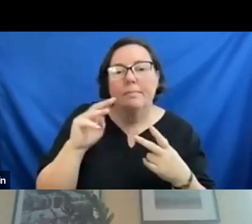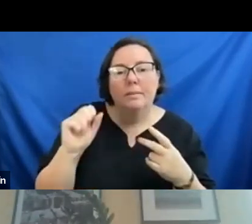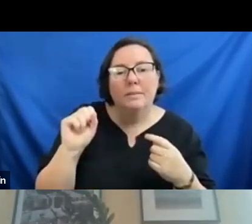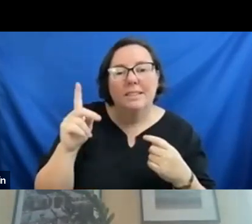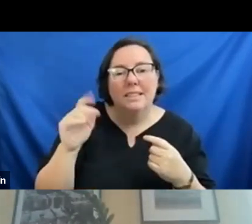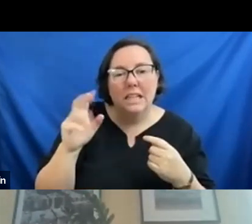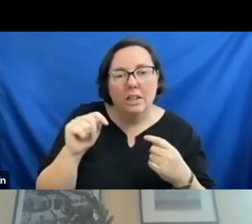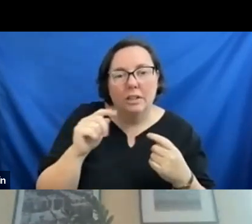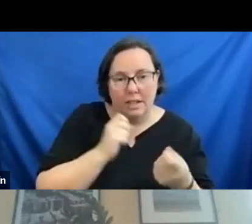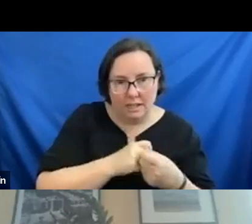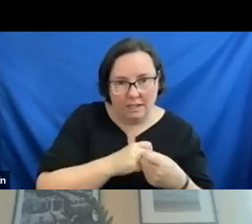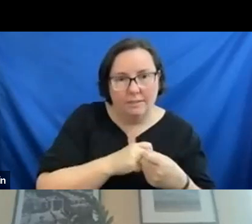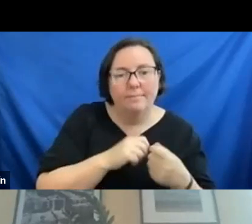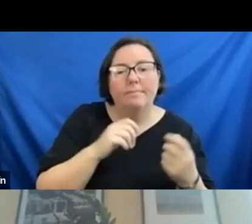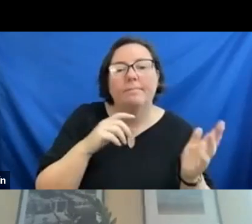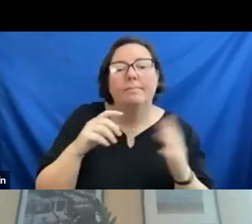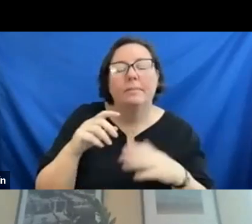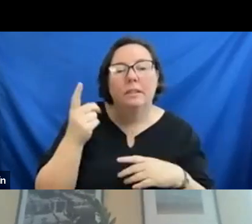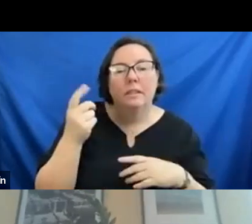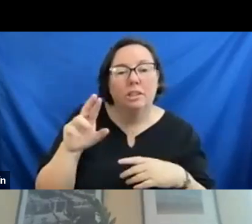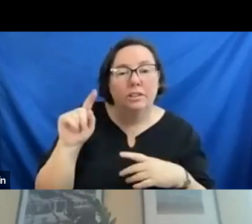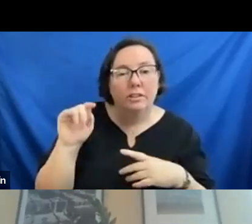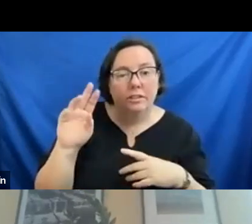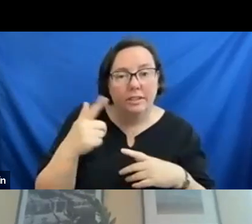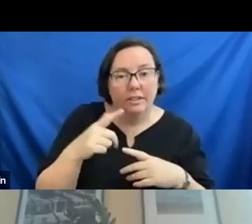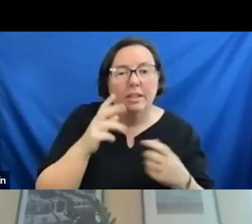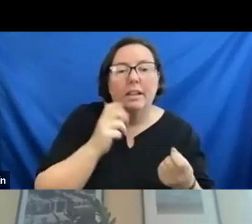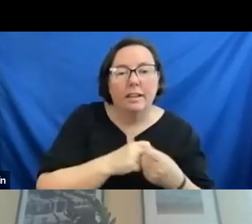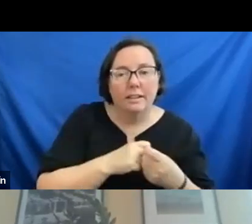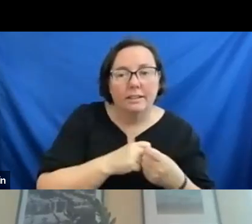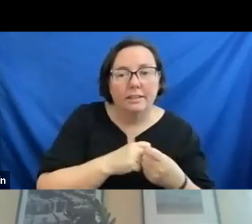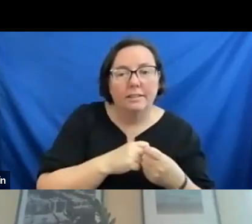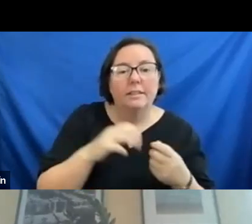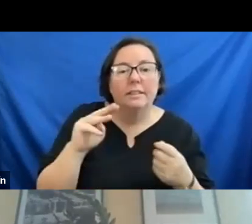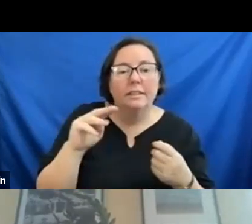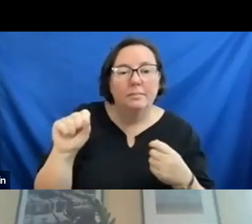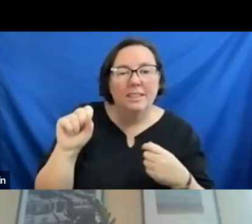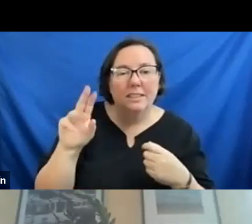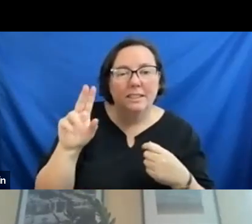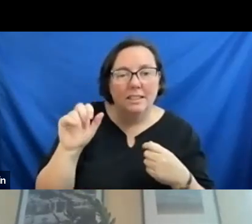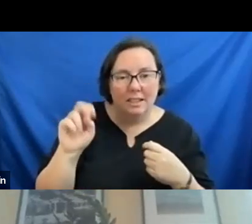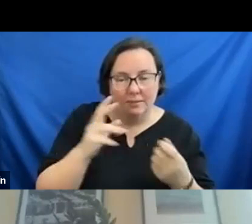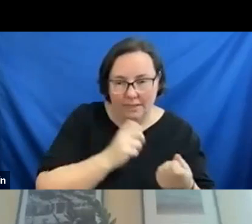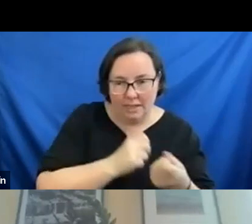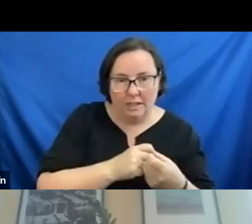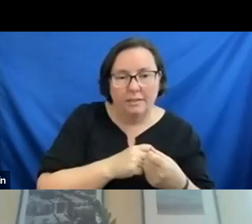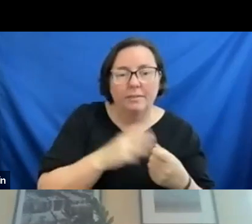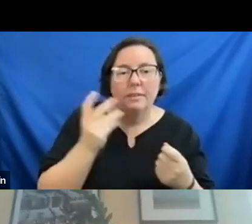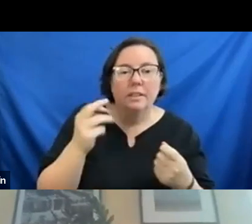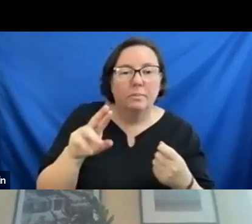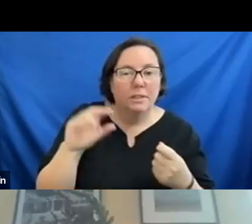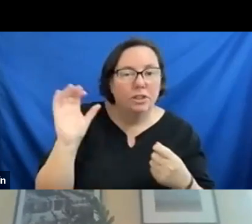Garrett, Aye. Dr. Tang, Aye. Ms. Sullivan, Aye.